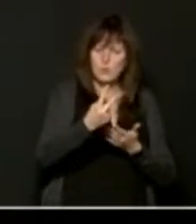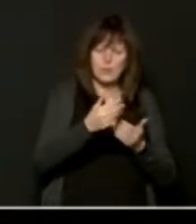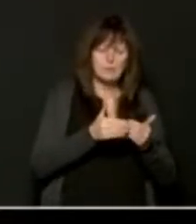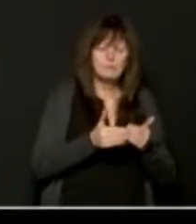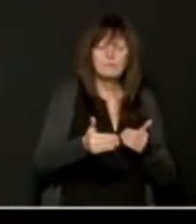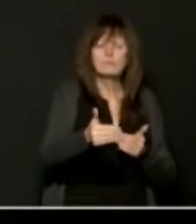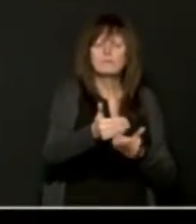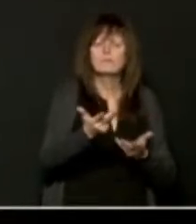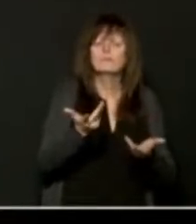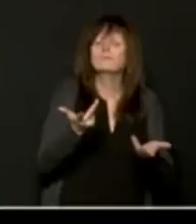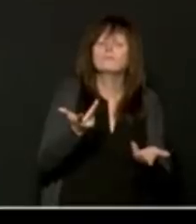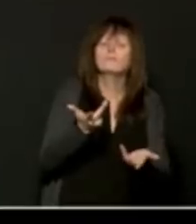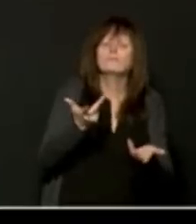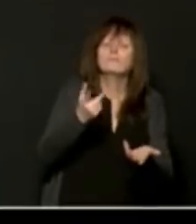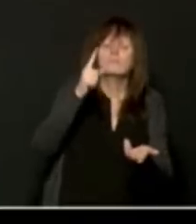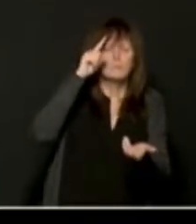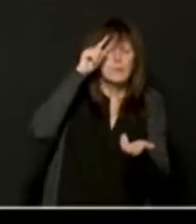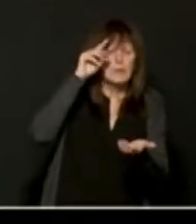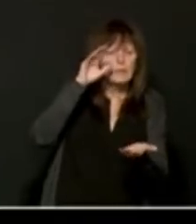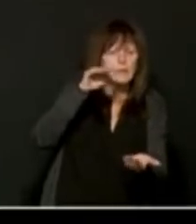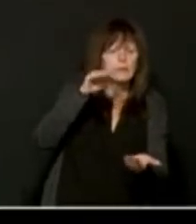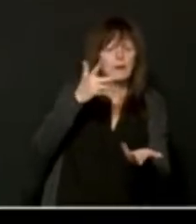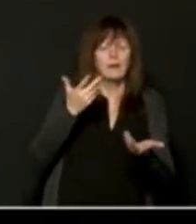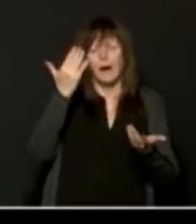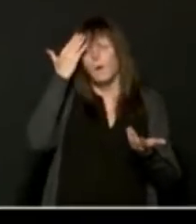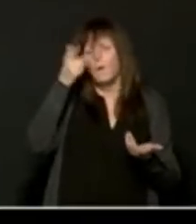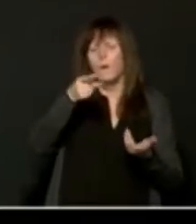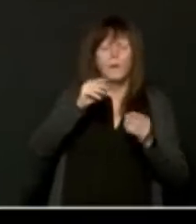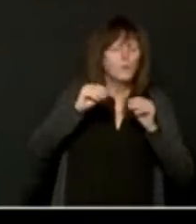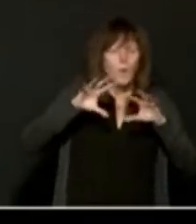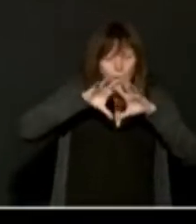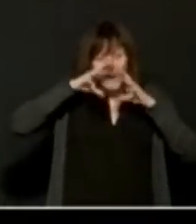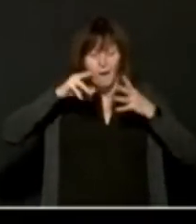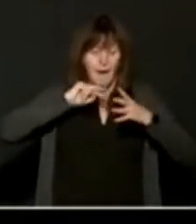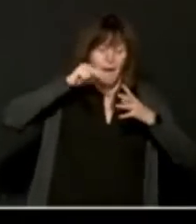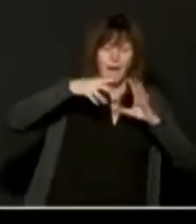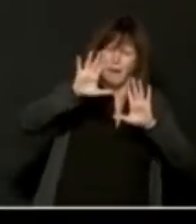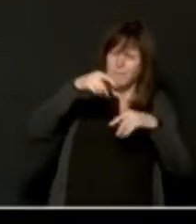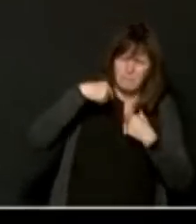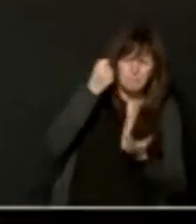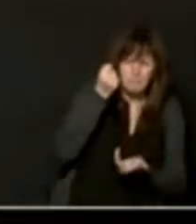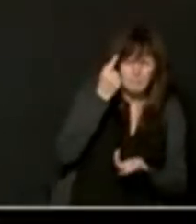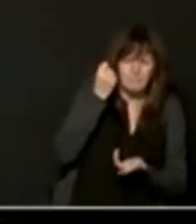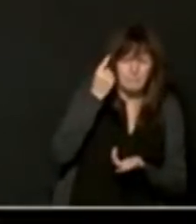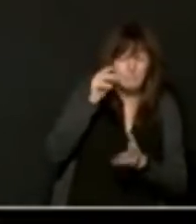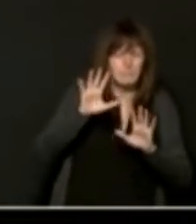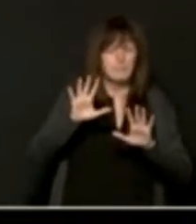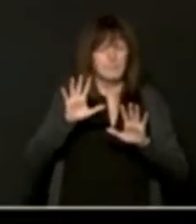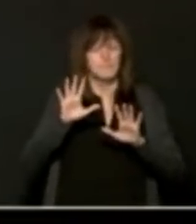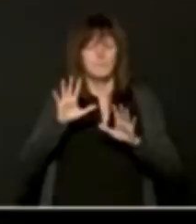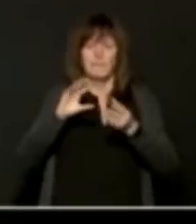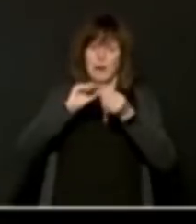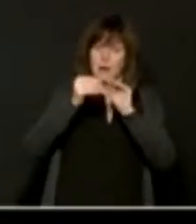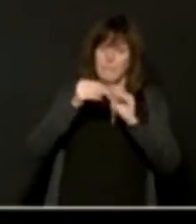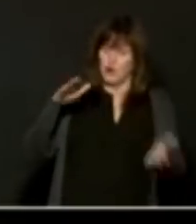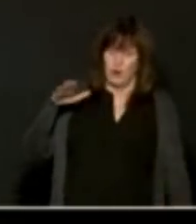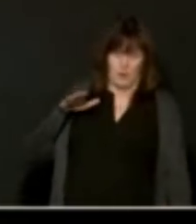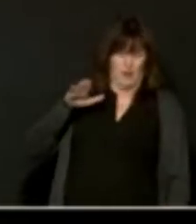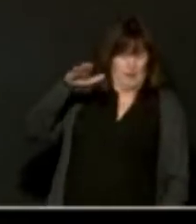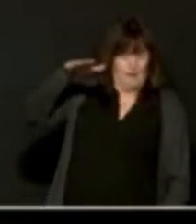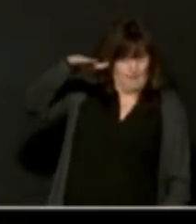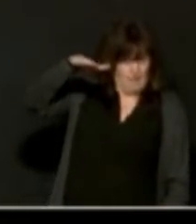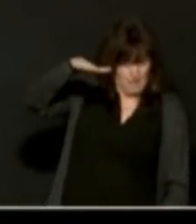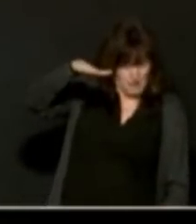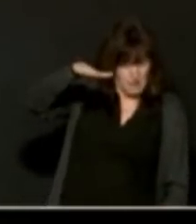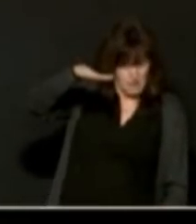about it. We don't have a crystal ball, but if things do continue on this trend, and we're 2 weeks or 3 weeks away from